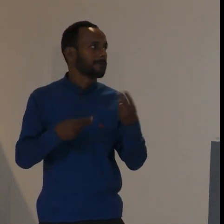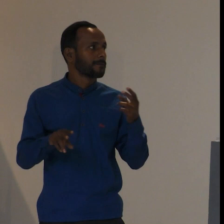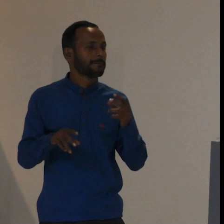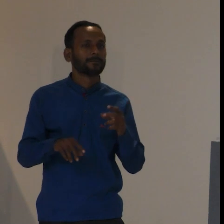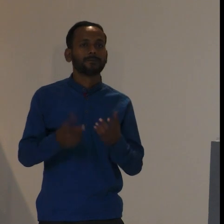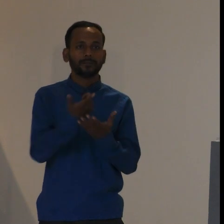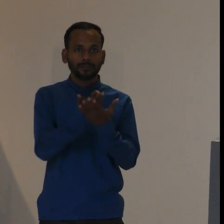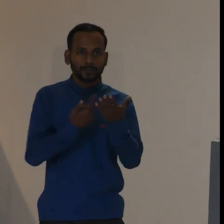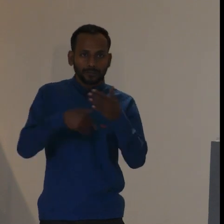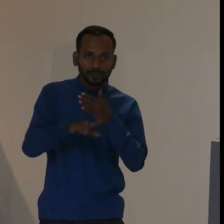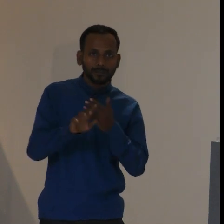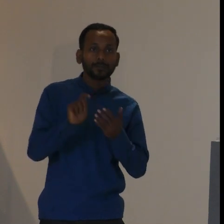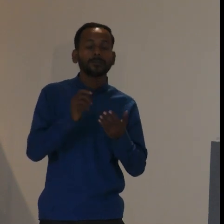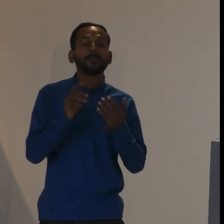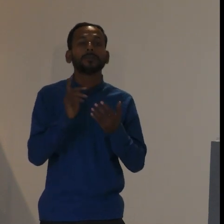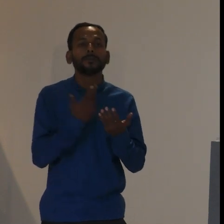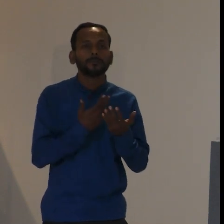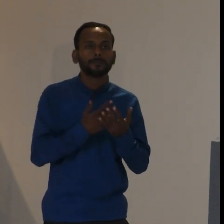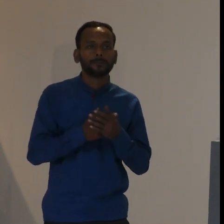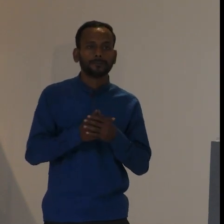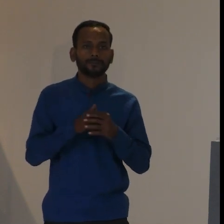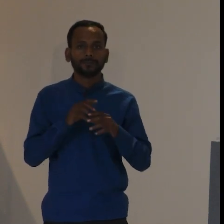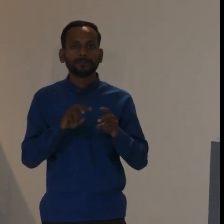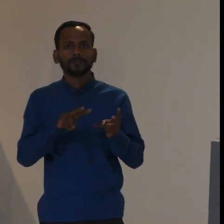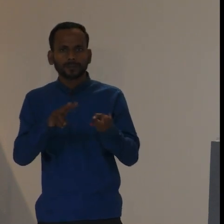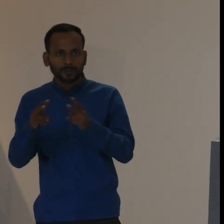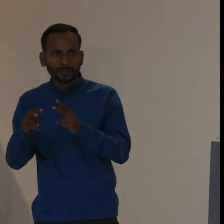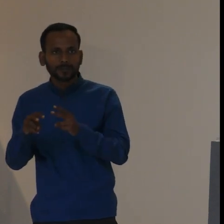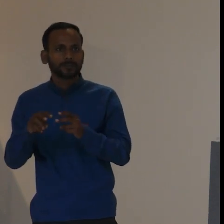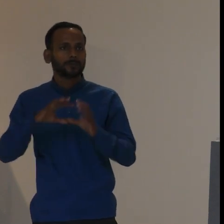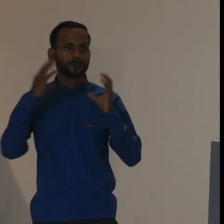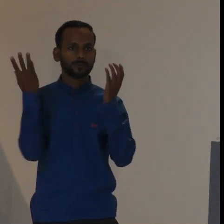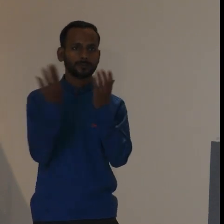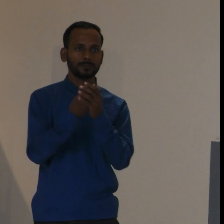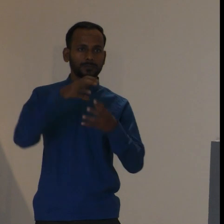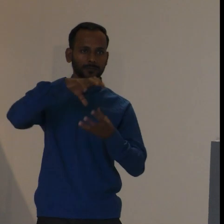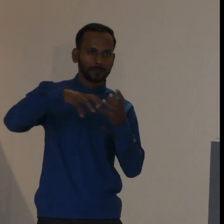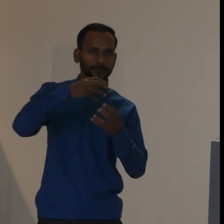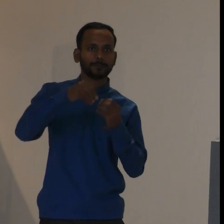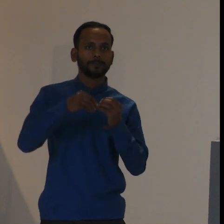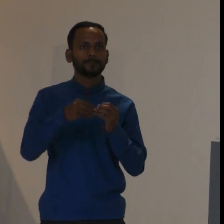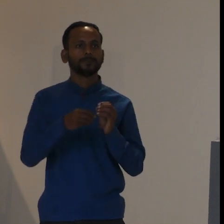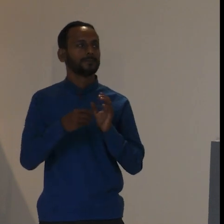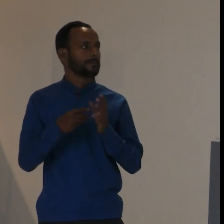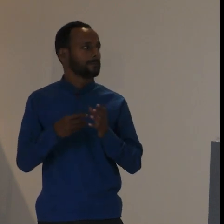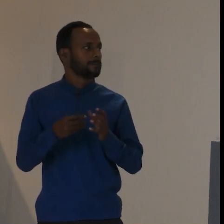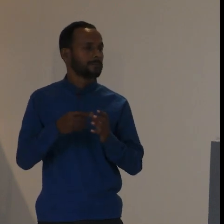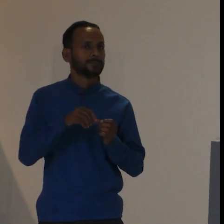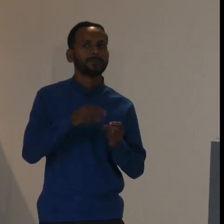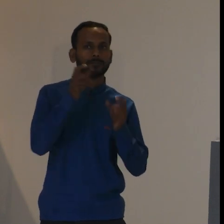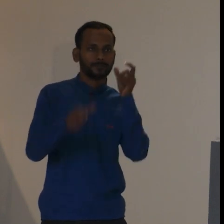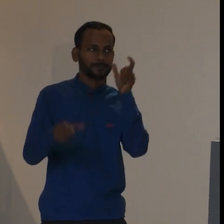is in the library, the archives, as well as various other miscellaneous sources of information based on work that is being done by us and